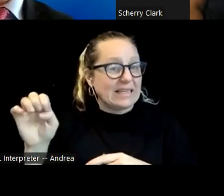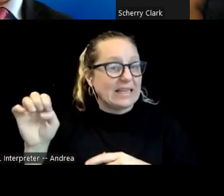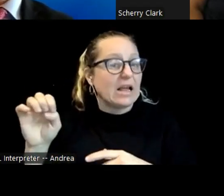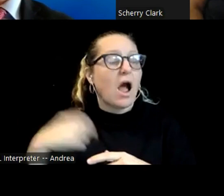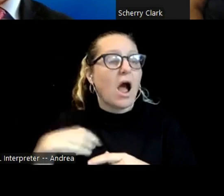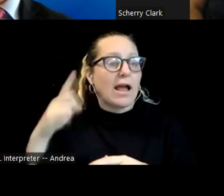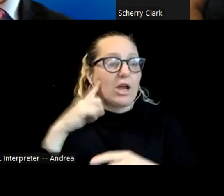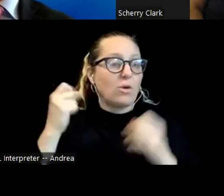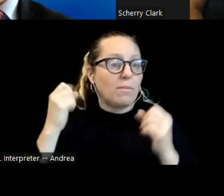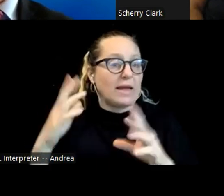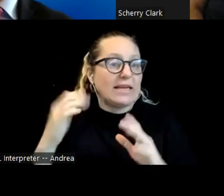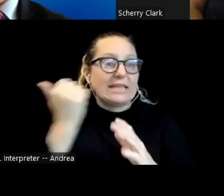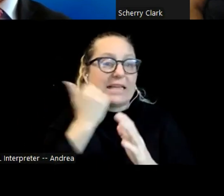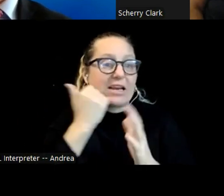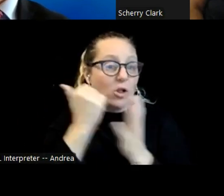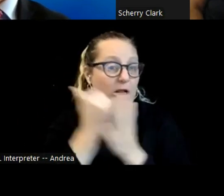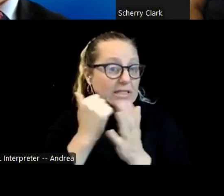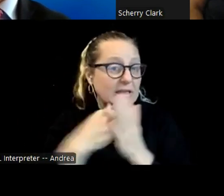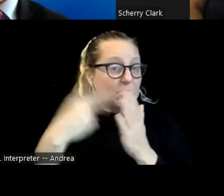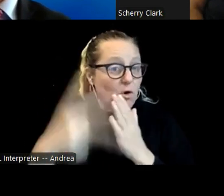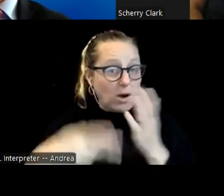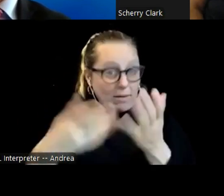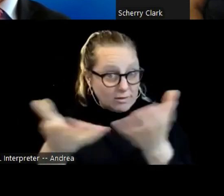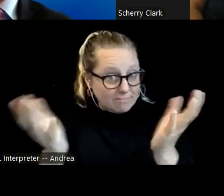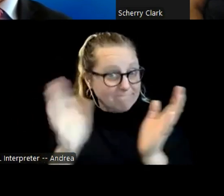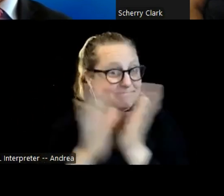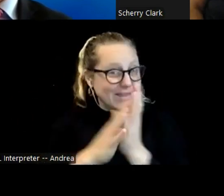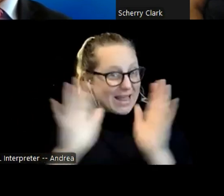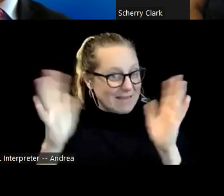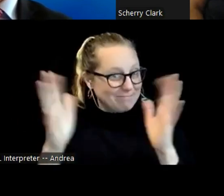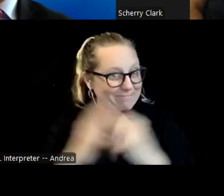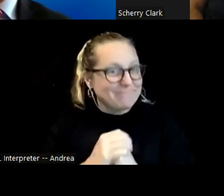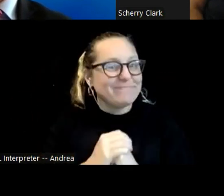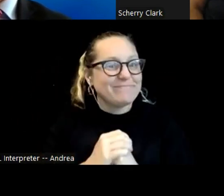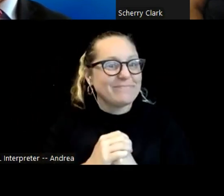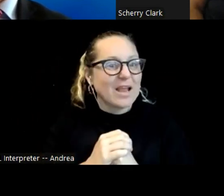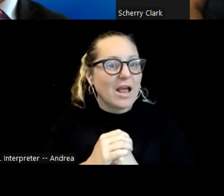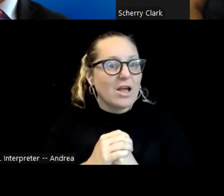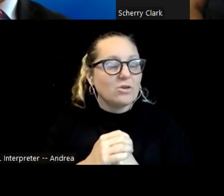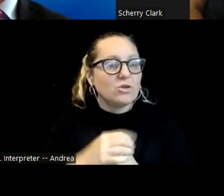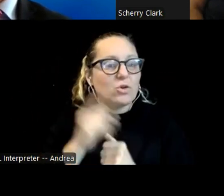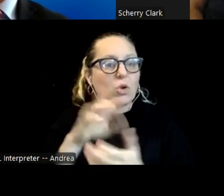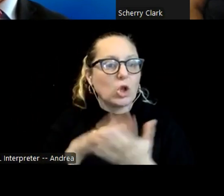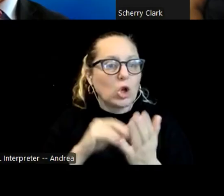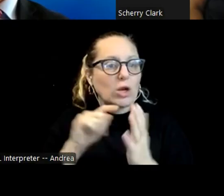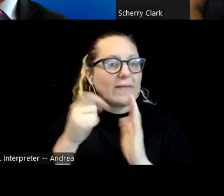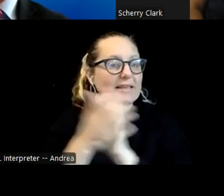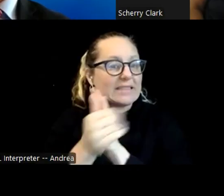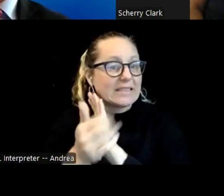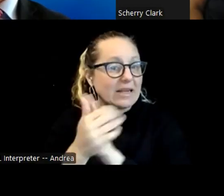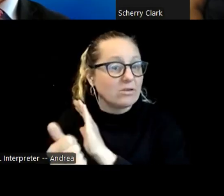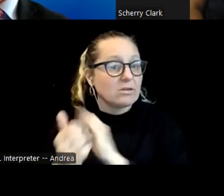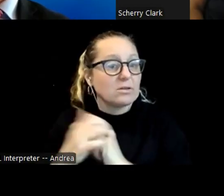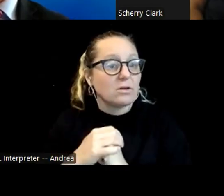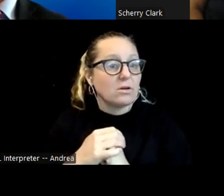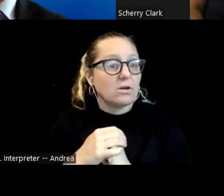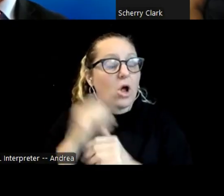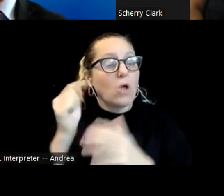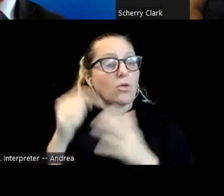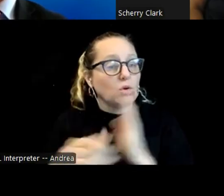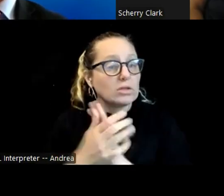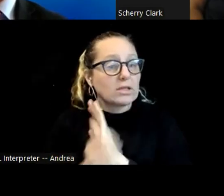there's a lot of dental assisting programs out here, yay, you're learning the skills. Those skills are a part